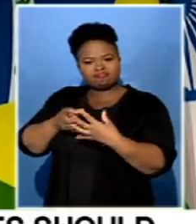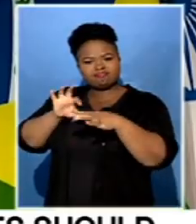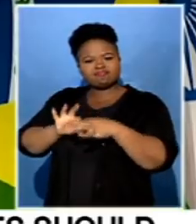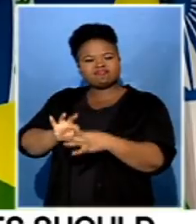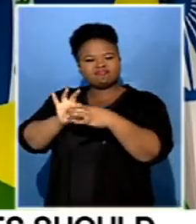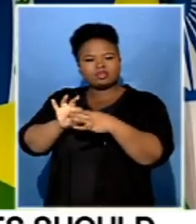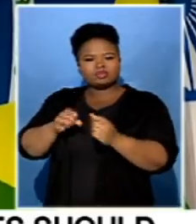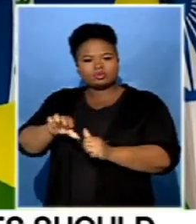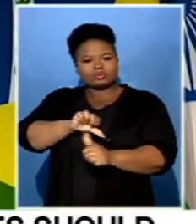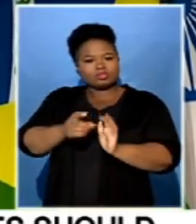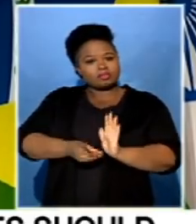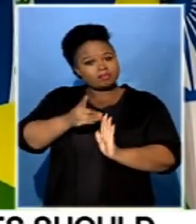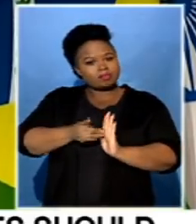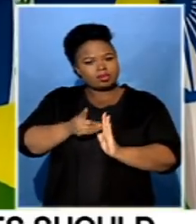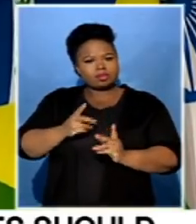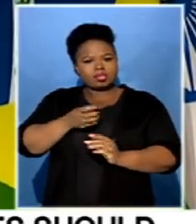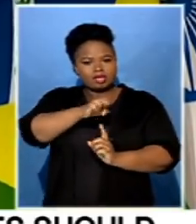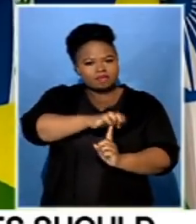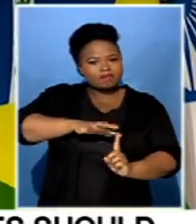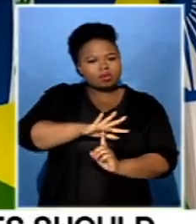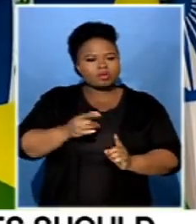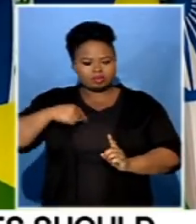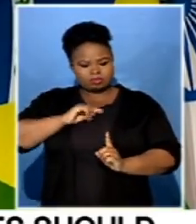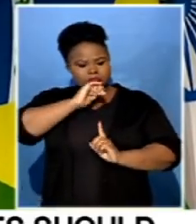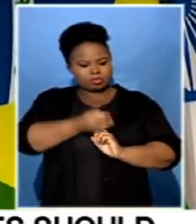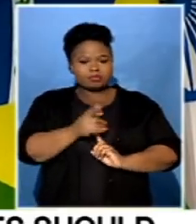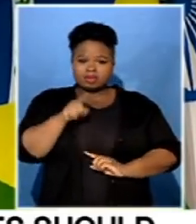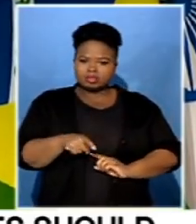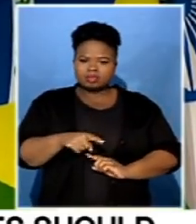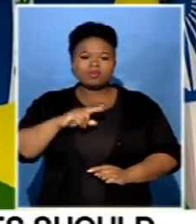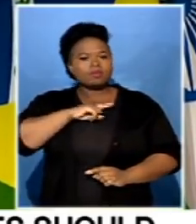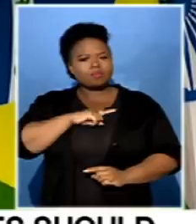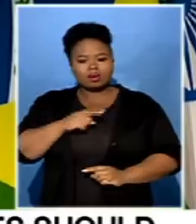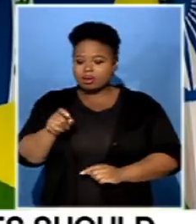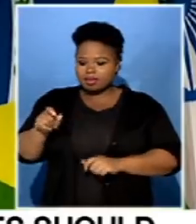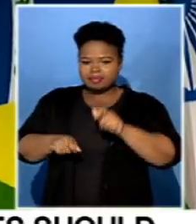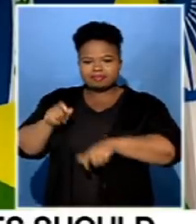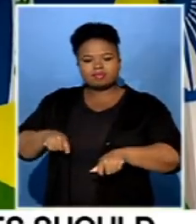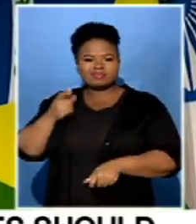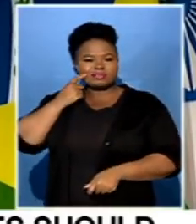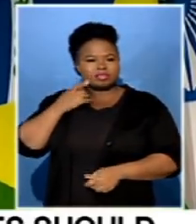and social development, and protect the environment, thus giving our people a